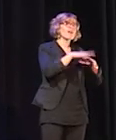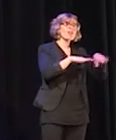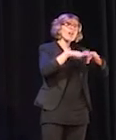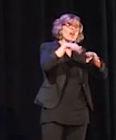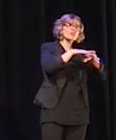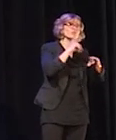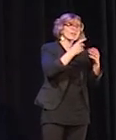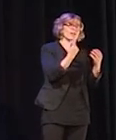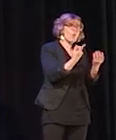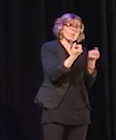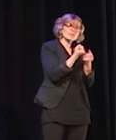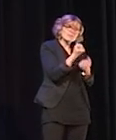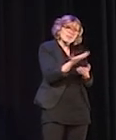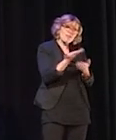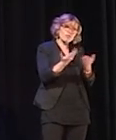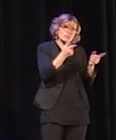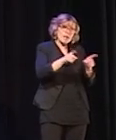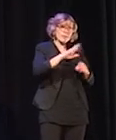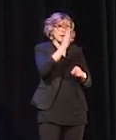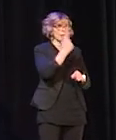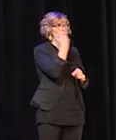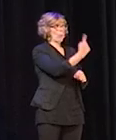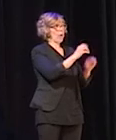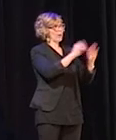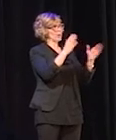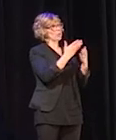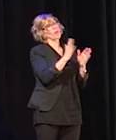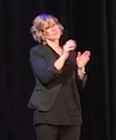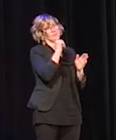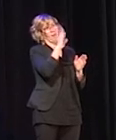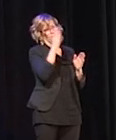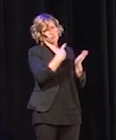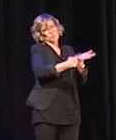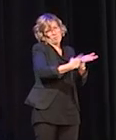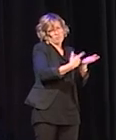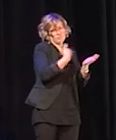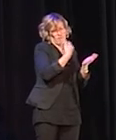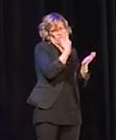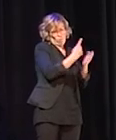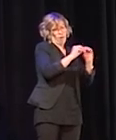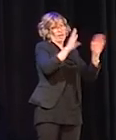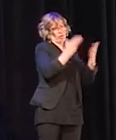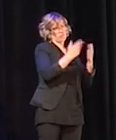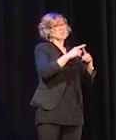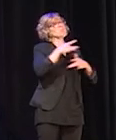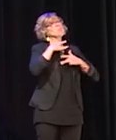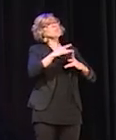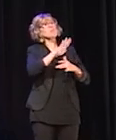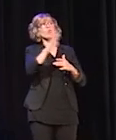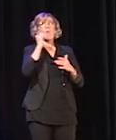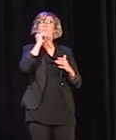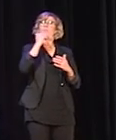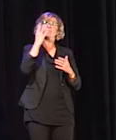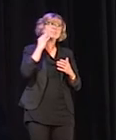things happening. It's never really just this one clear thing. Sometimes it is, but generally speaking, there's multiple layers of action happening. And this is